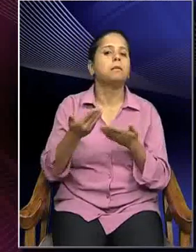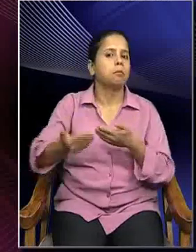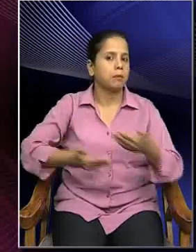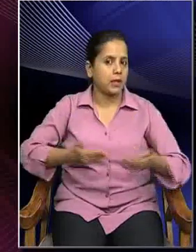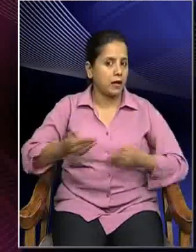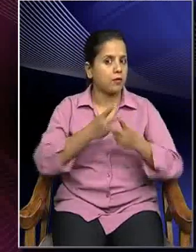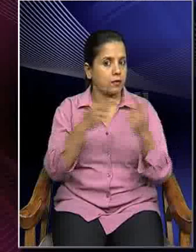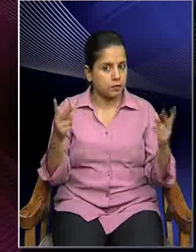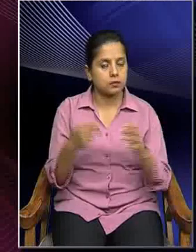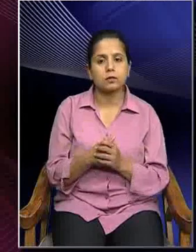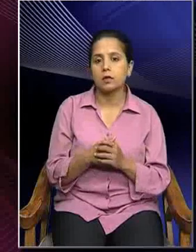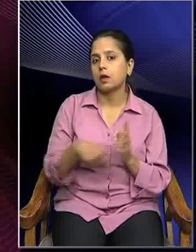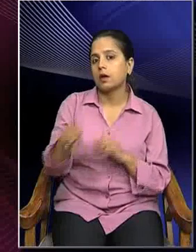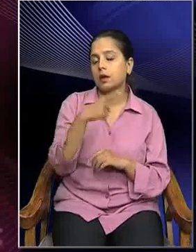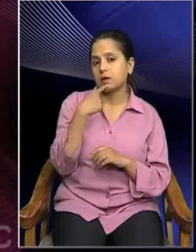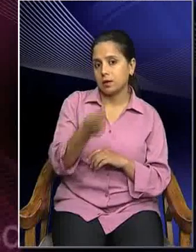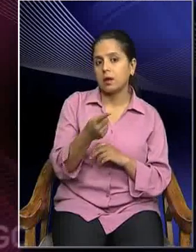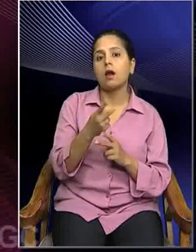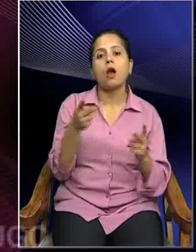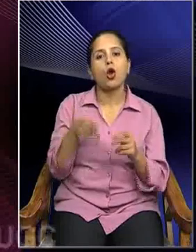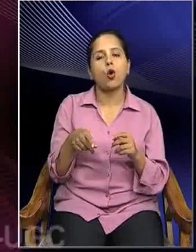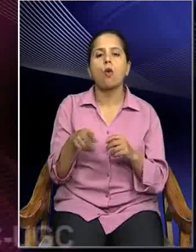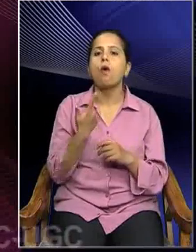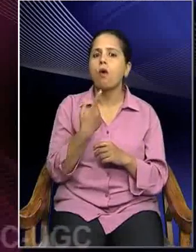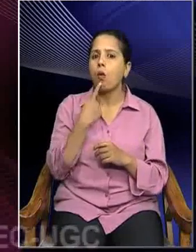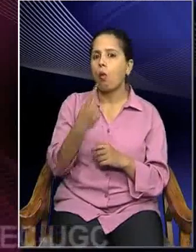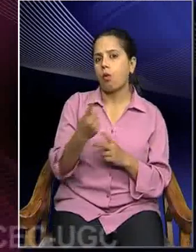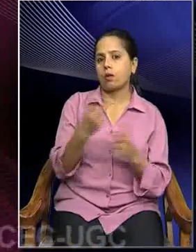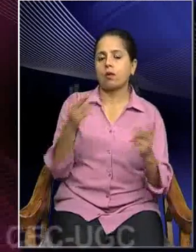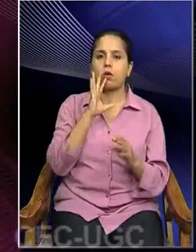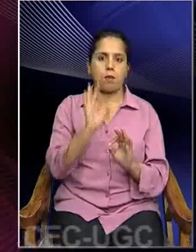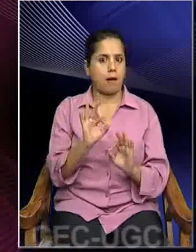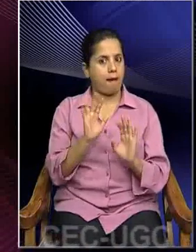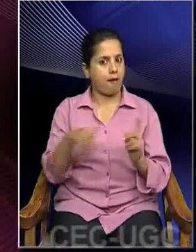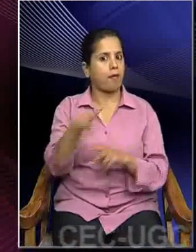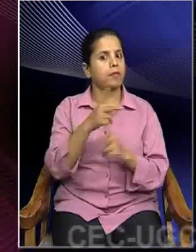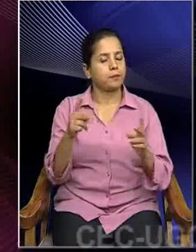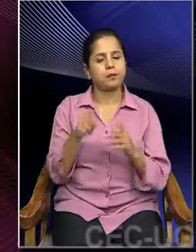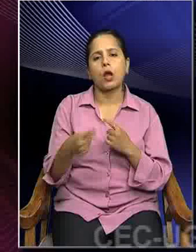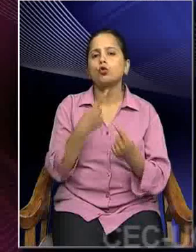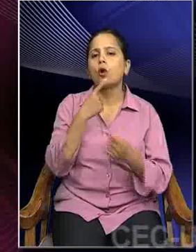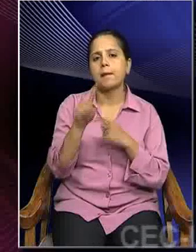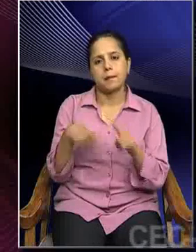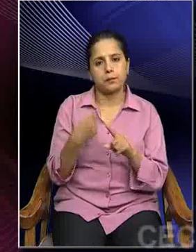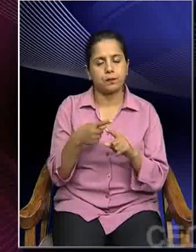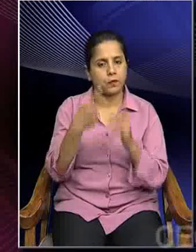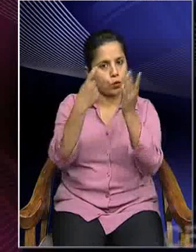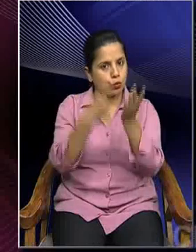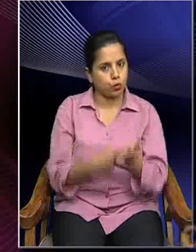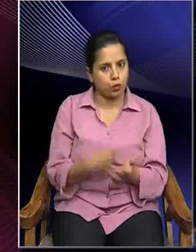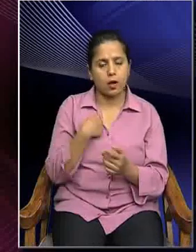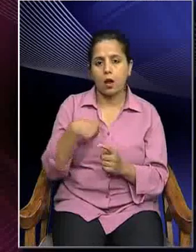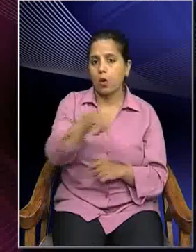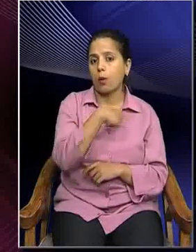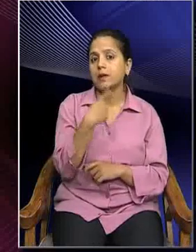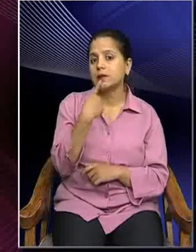So that is more in terms of oral kind of a thing. Now when we talk about norms, we say